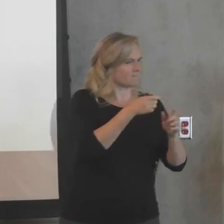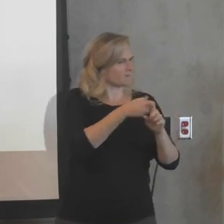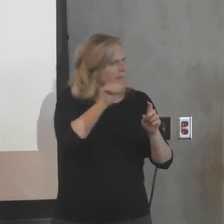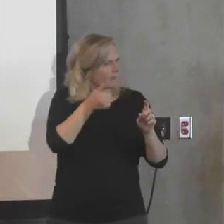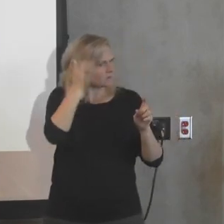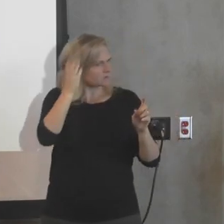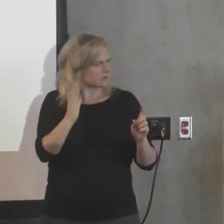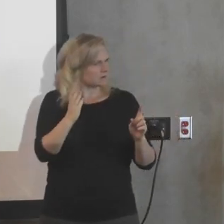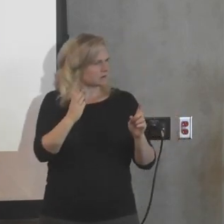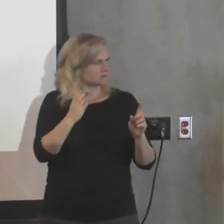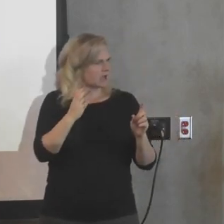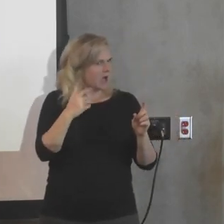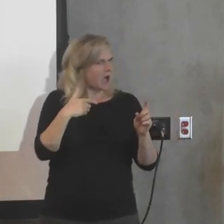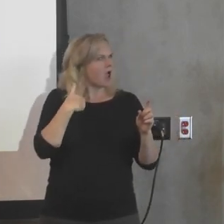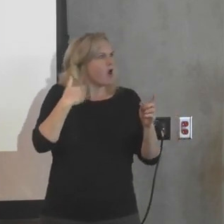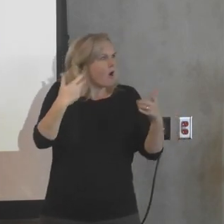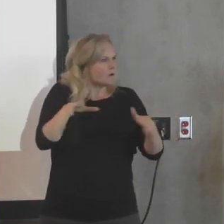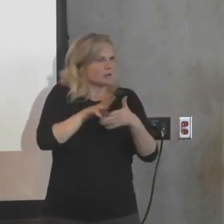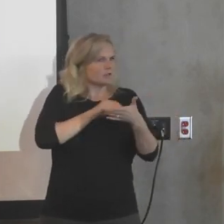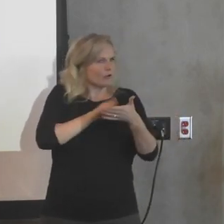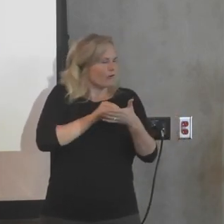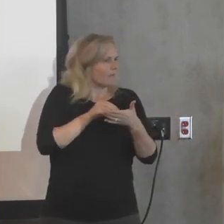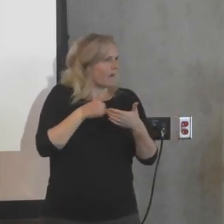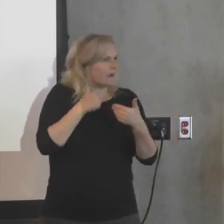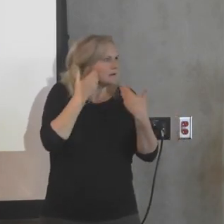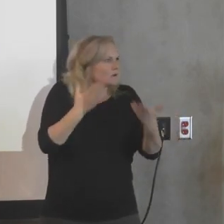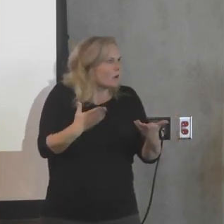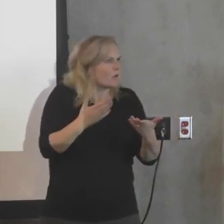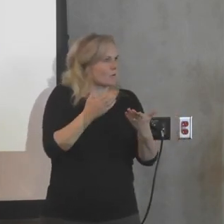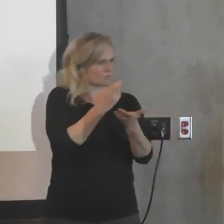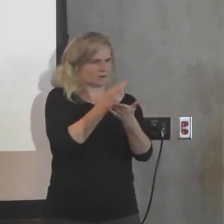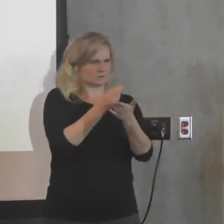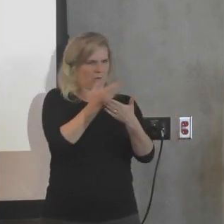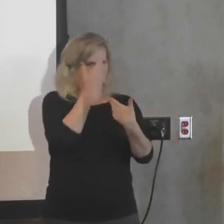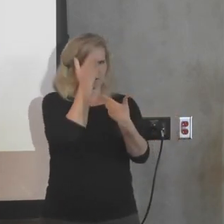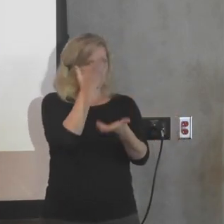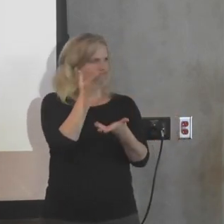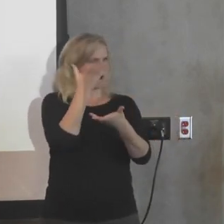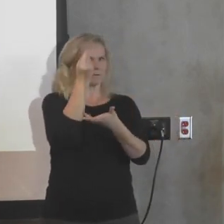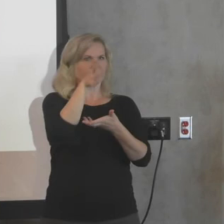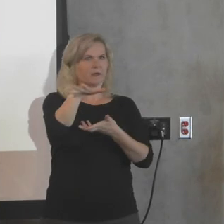presenting, things I didn't know about, resources I didn't know about, um,